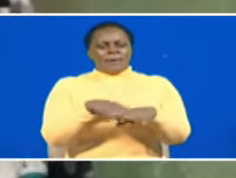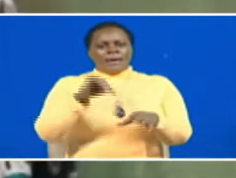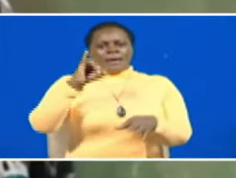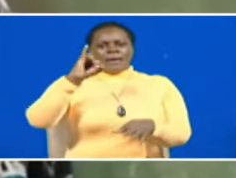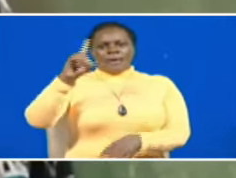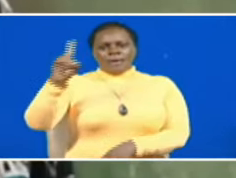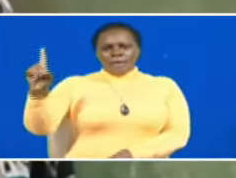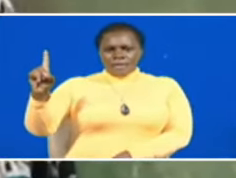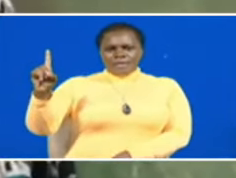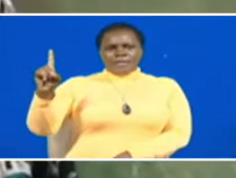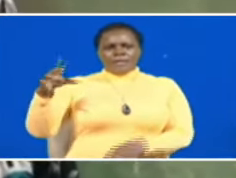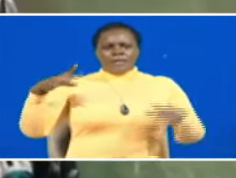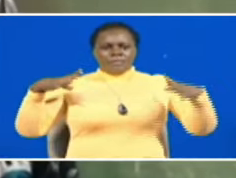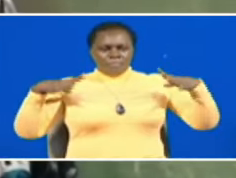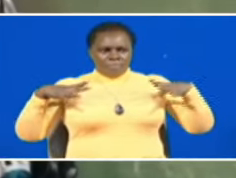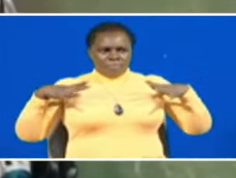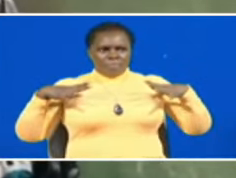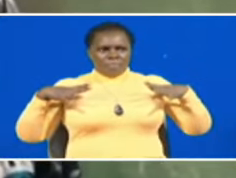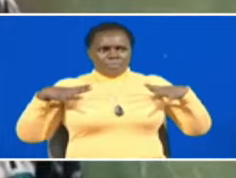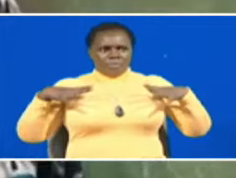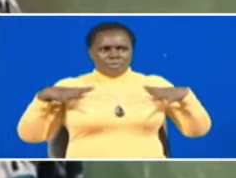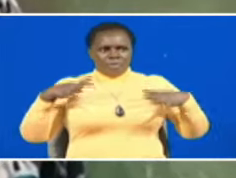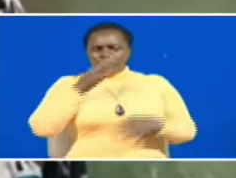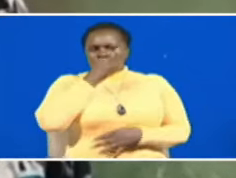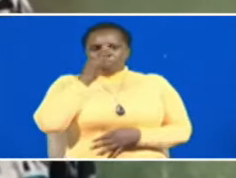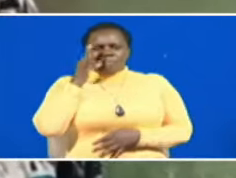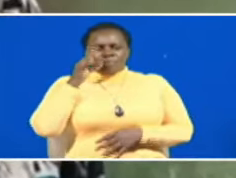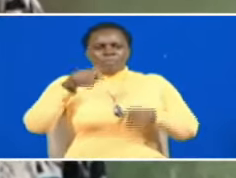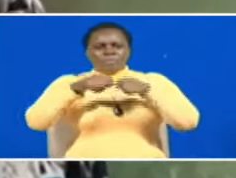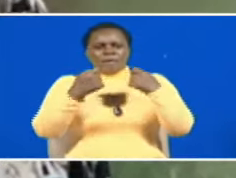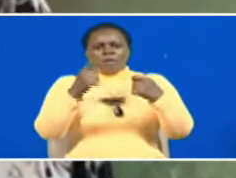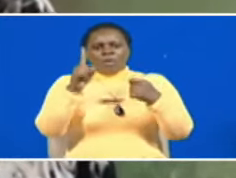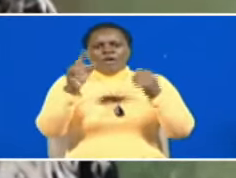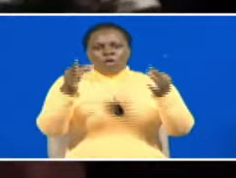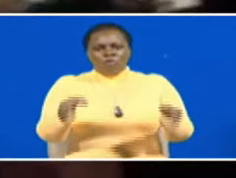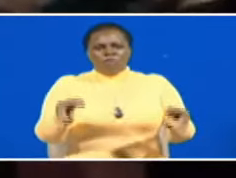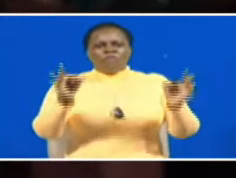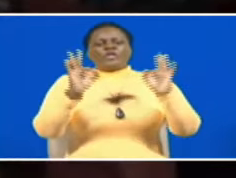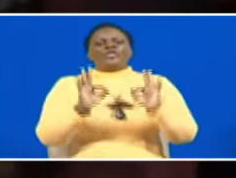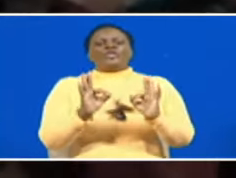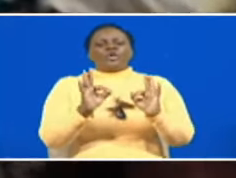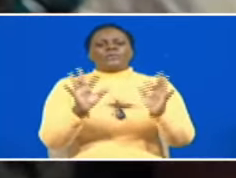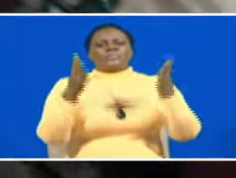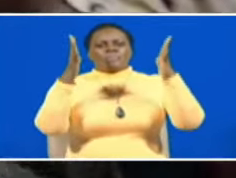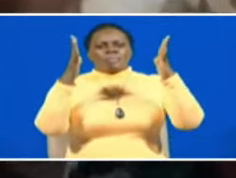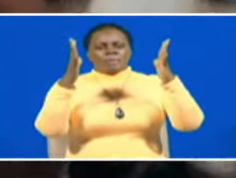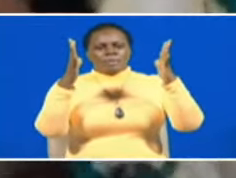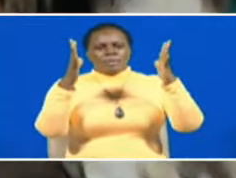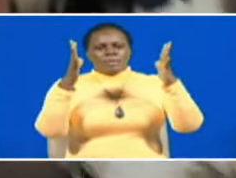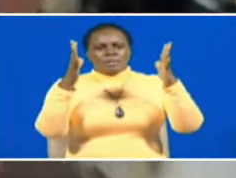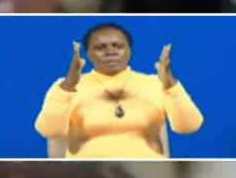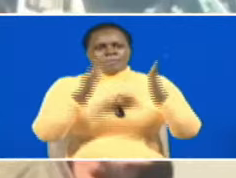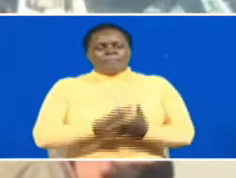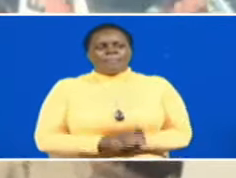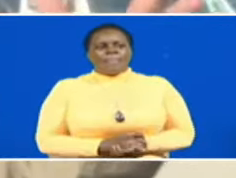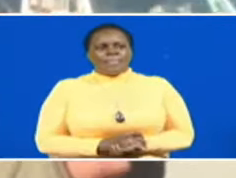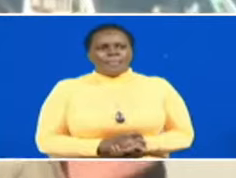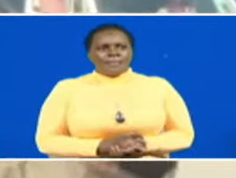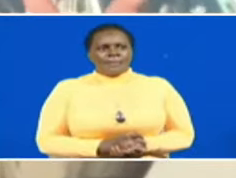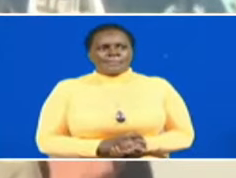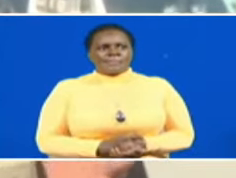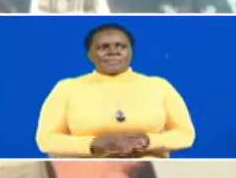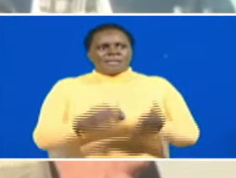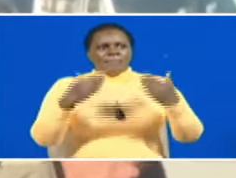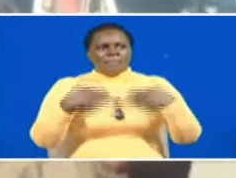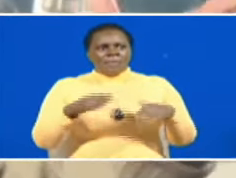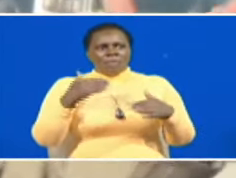EID-UL-FITR, or the holiday of breaking the fast, is one of the two official holidays celebrated within Islam. Wale ambao